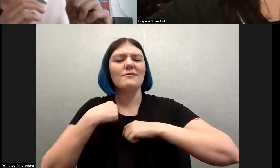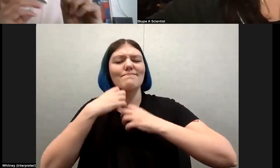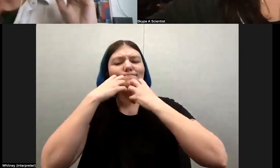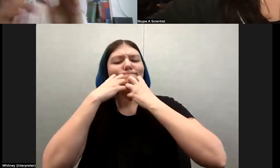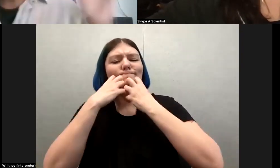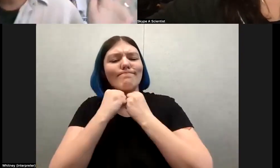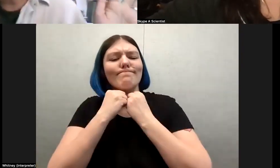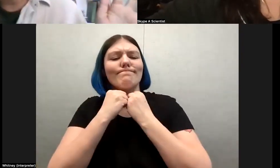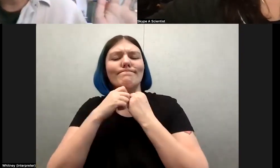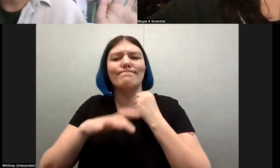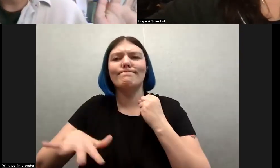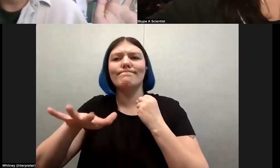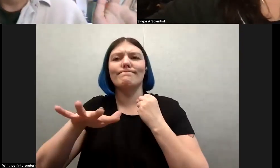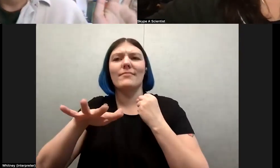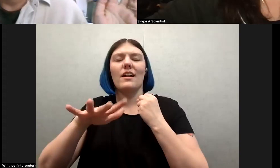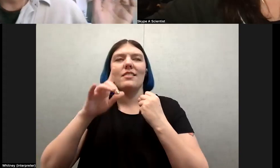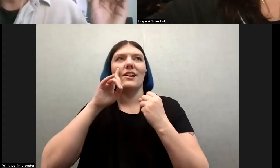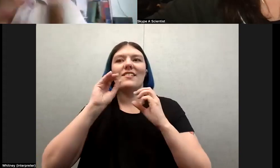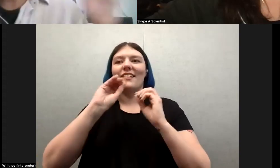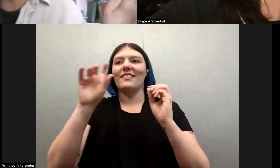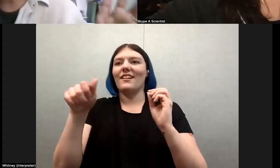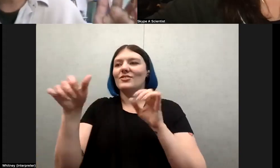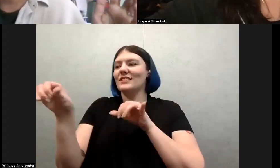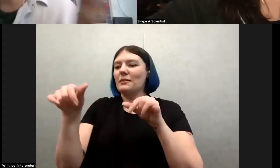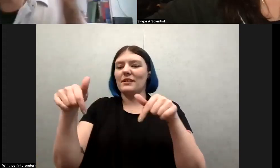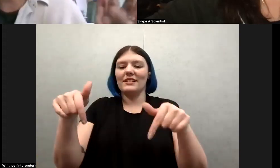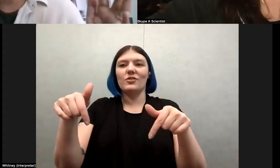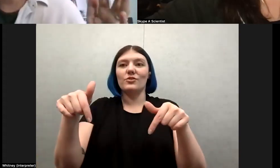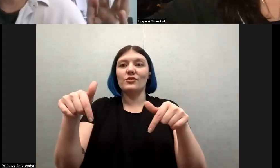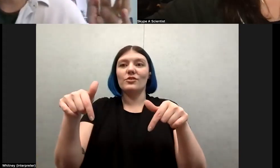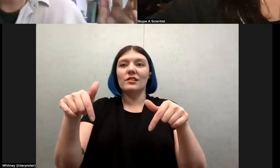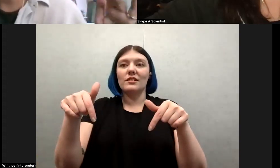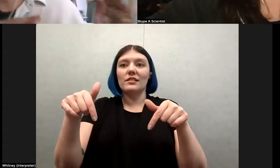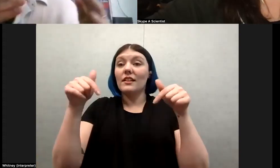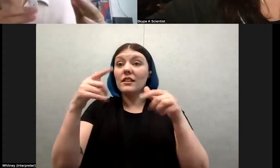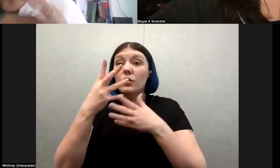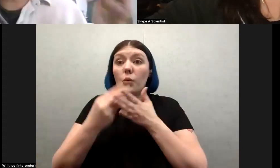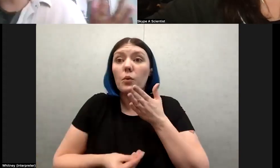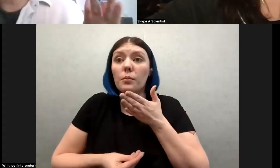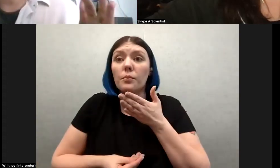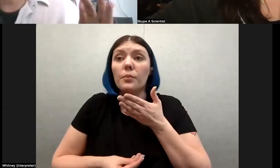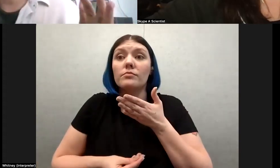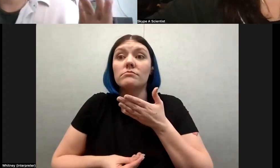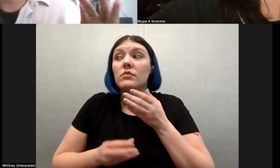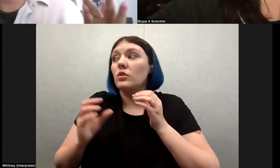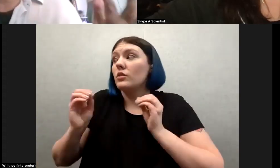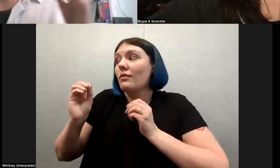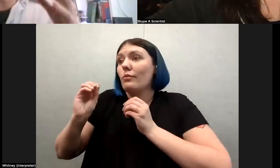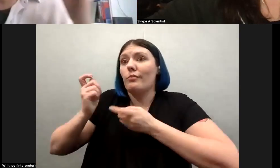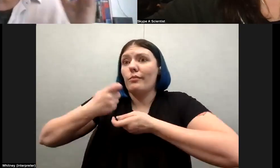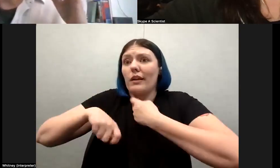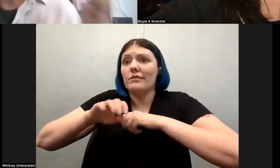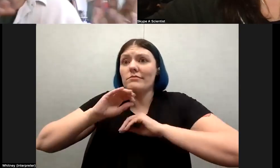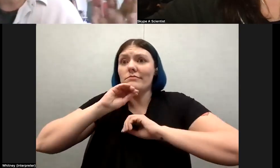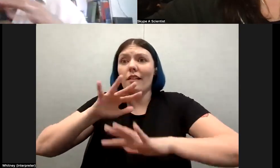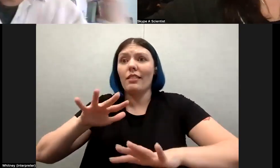think nothing in the world is like this. We don't have anything. If this disappears, nothing can replace it. And the fact that